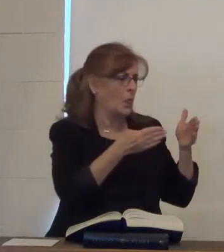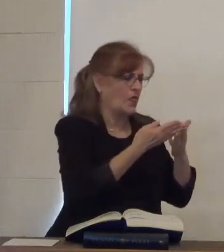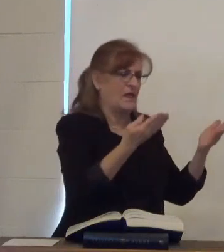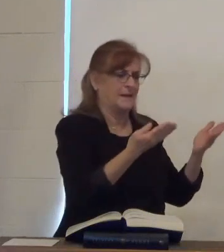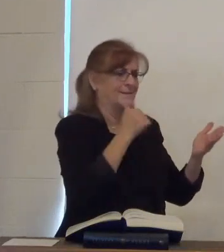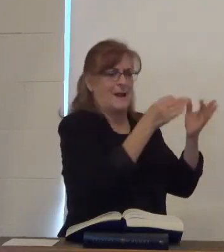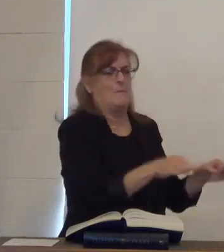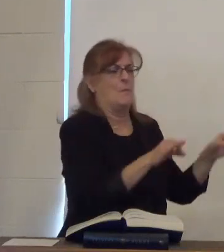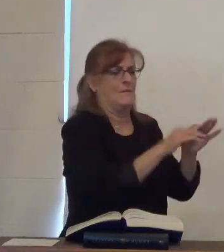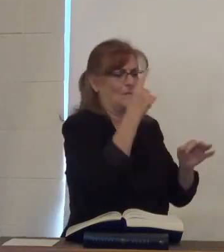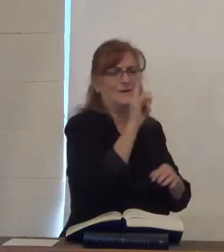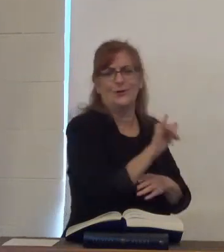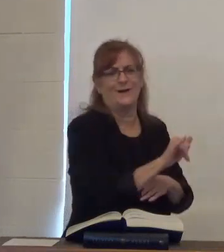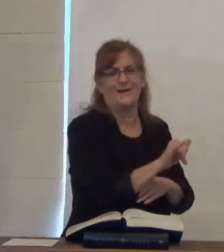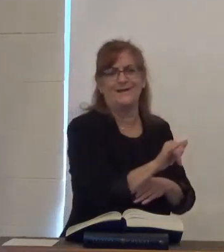for eternity.